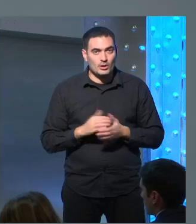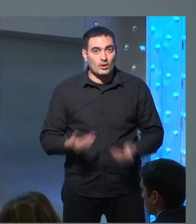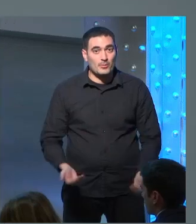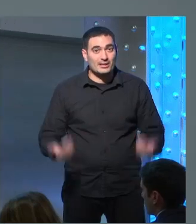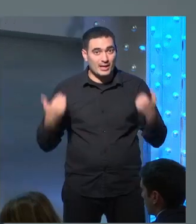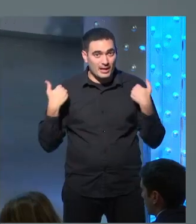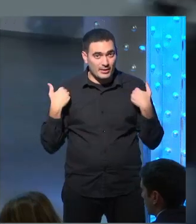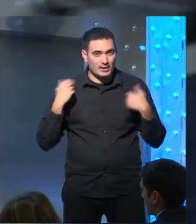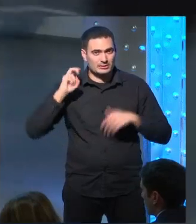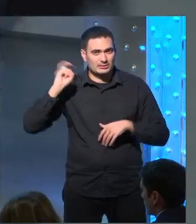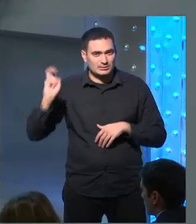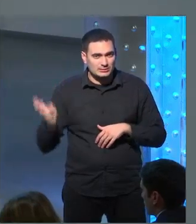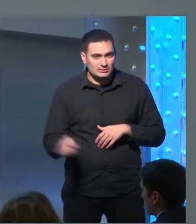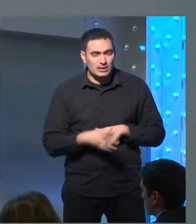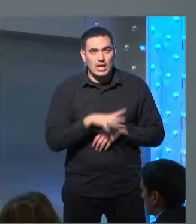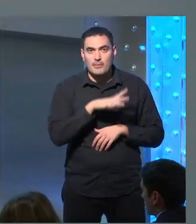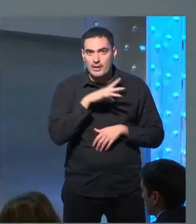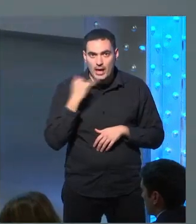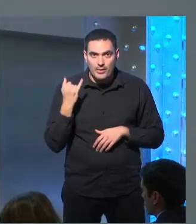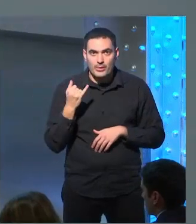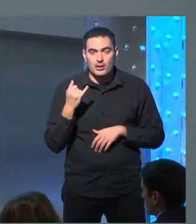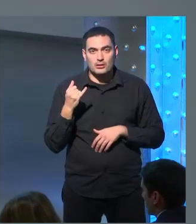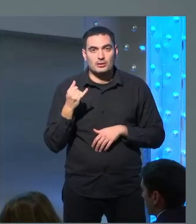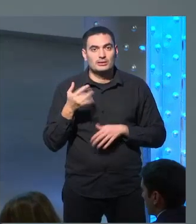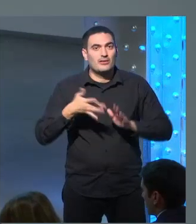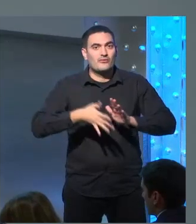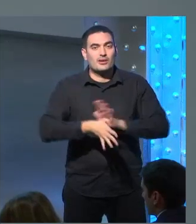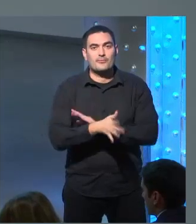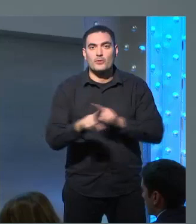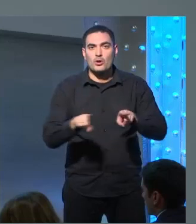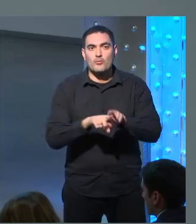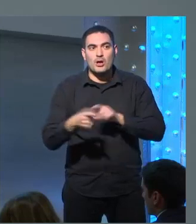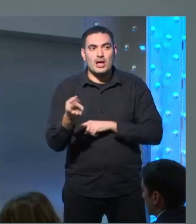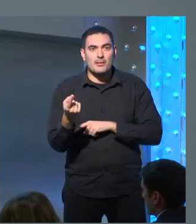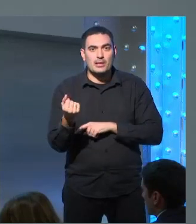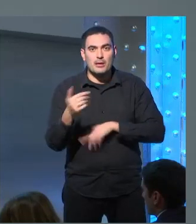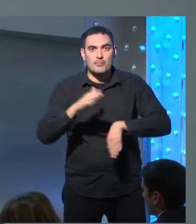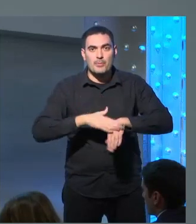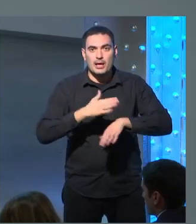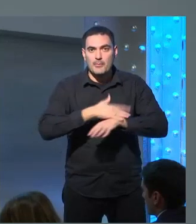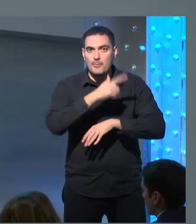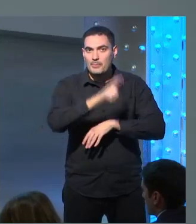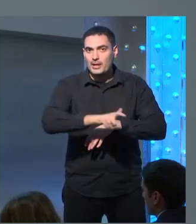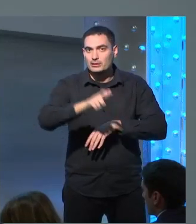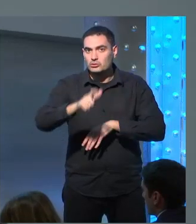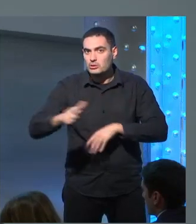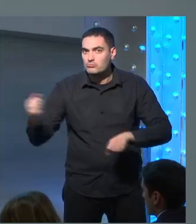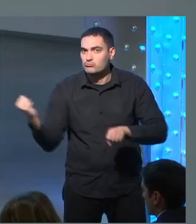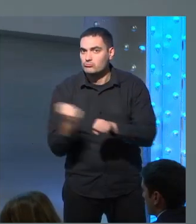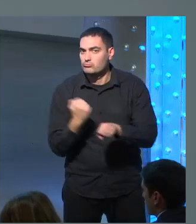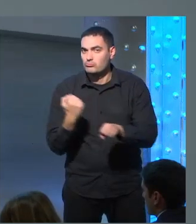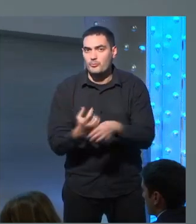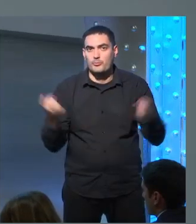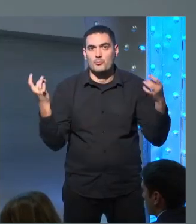So skills and competences and are key for these people to